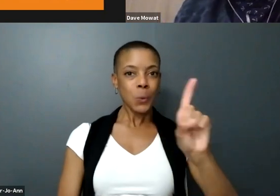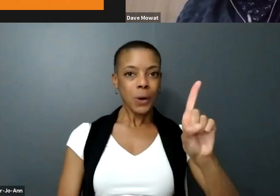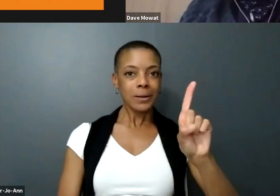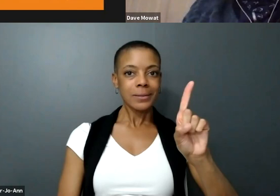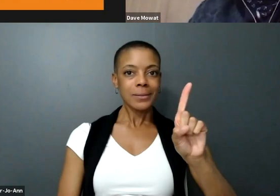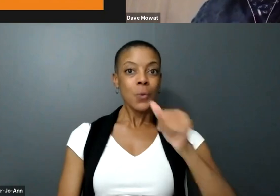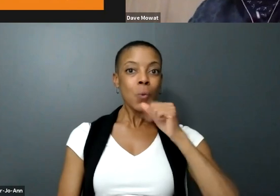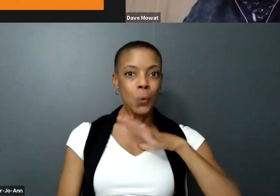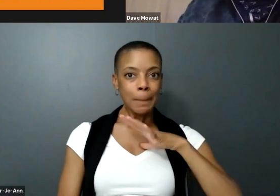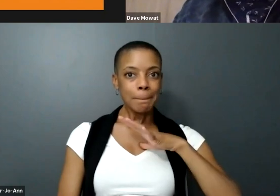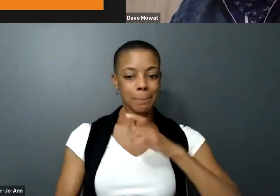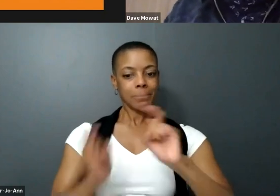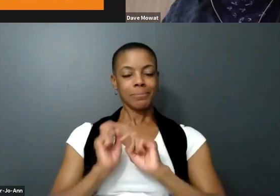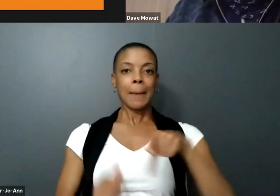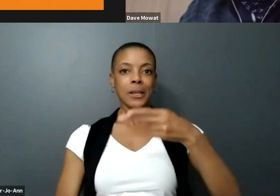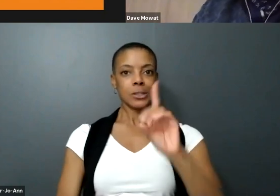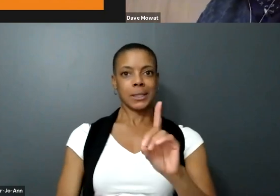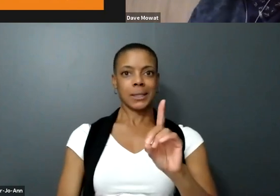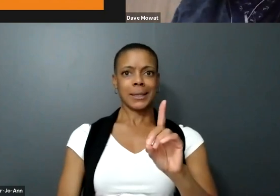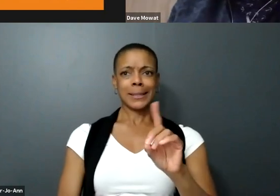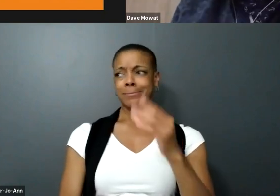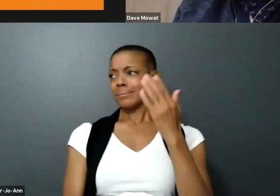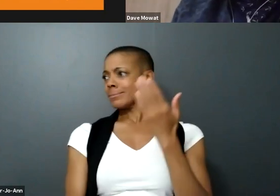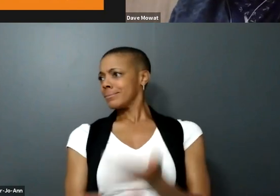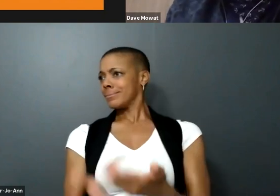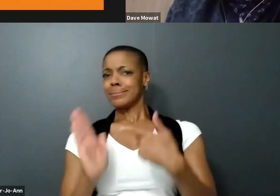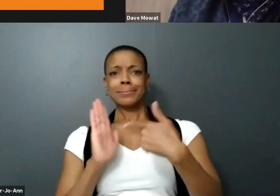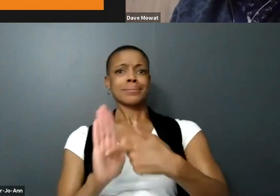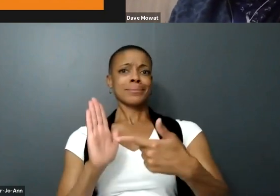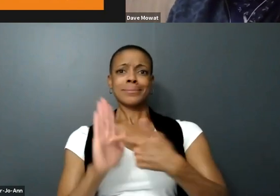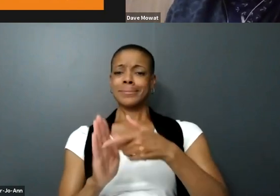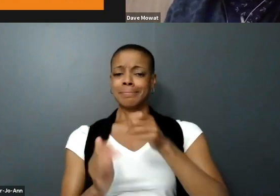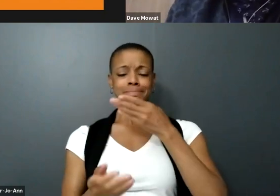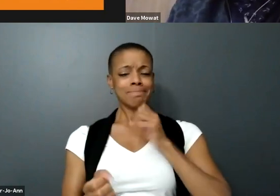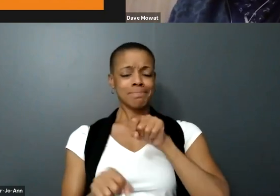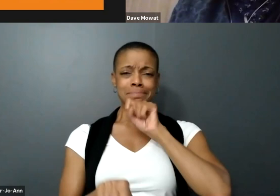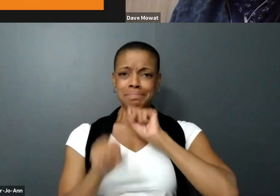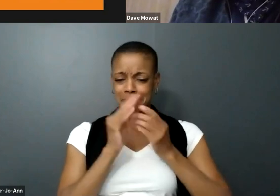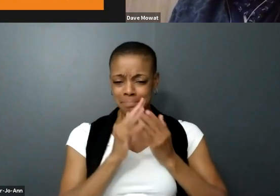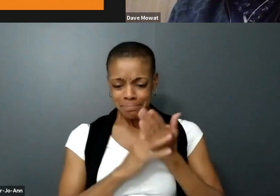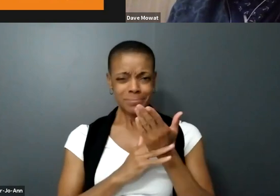That's one of the most classic examples of resilience. And our people have